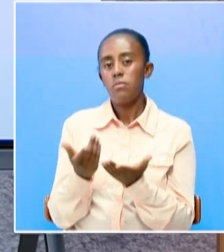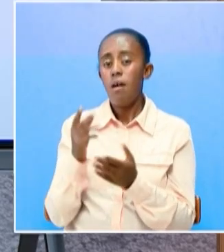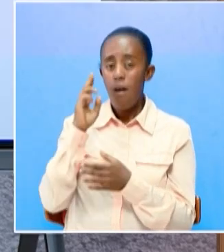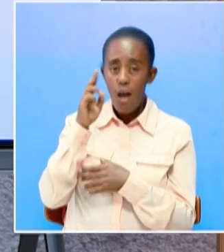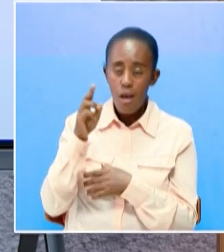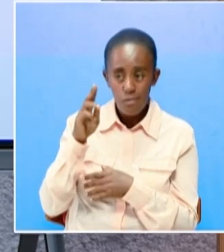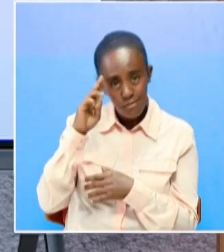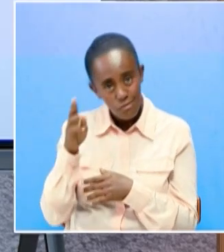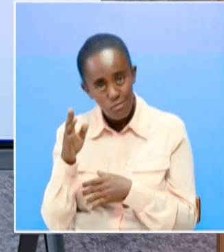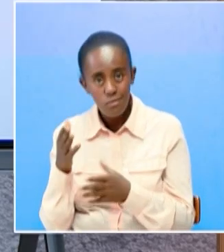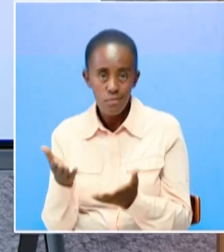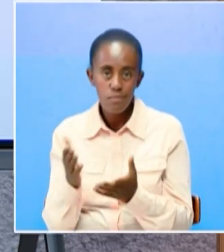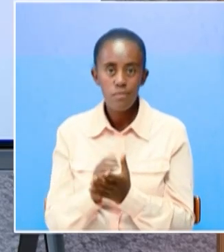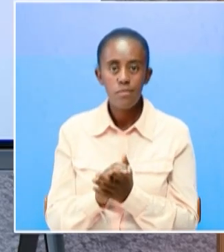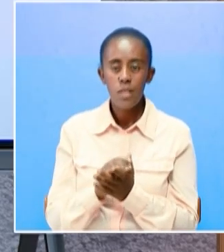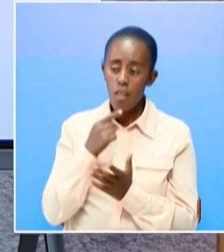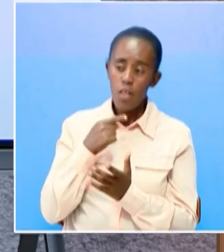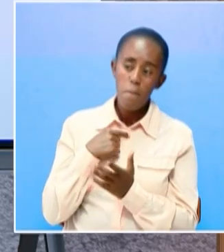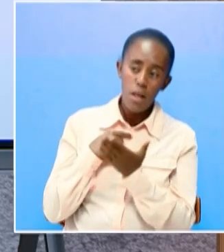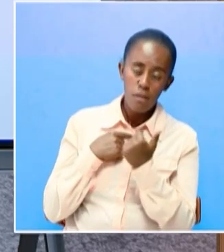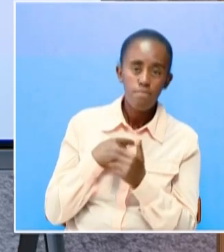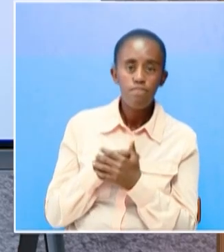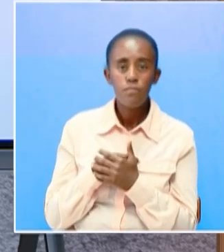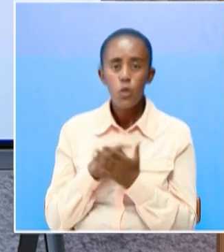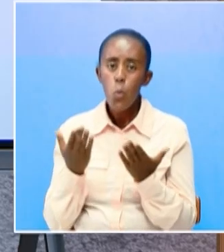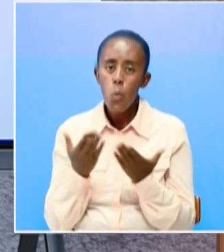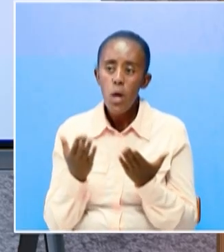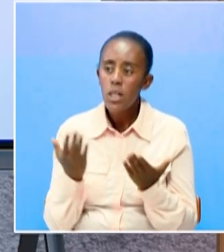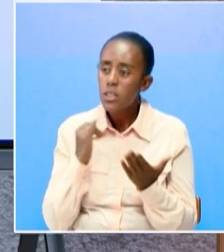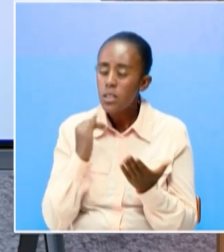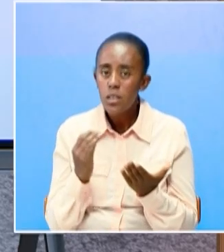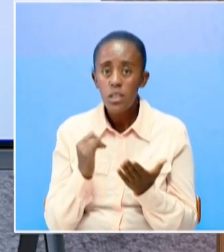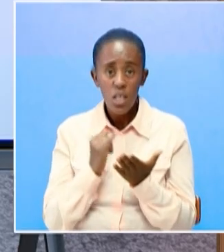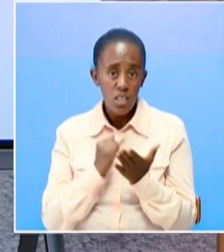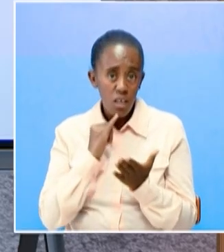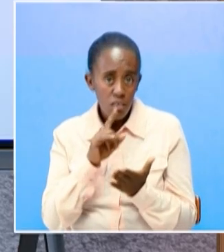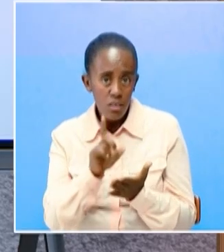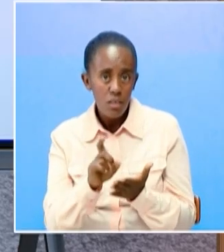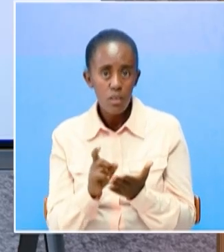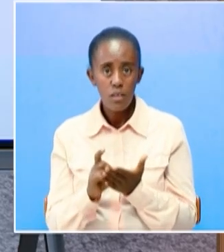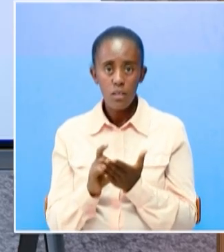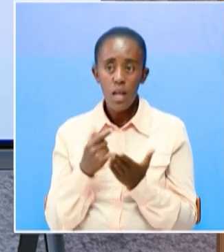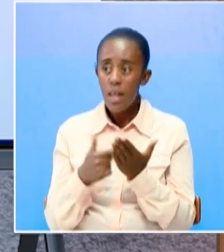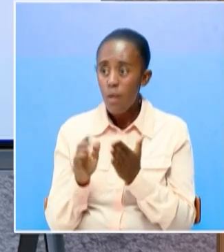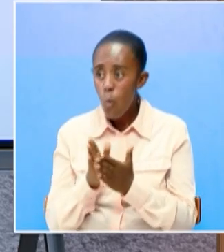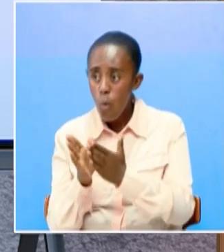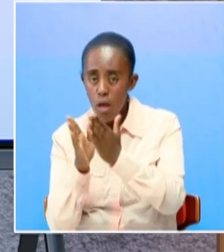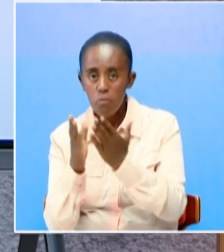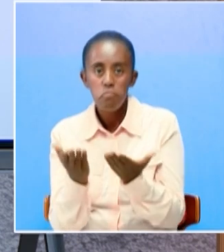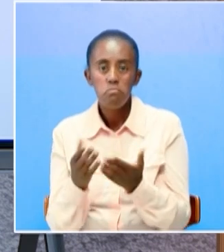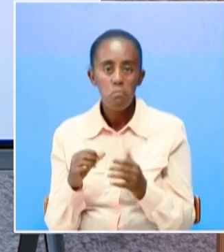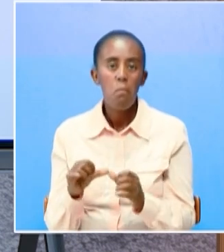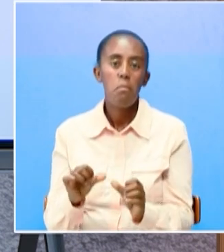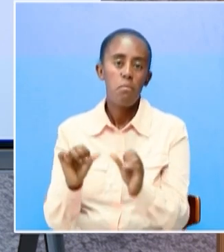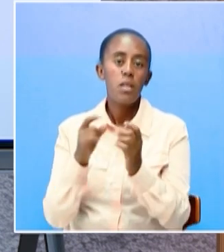hey, tell me, where is it either way? Then we can ask such